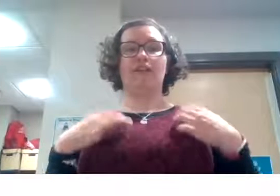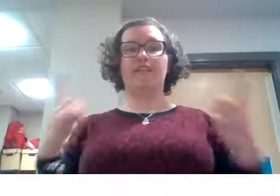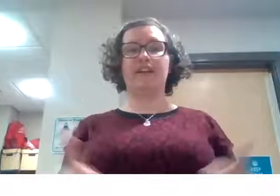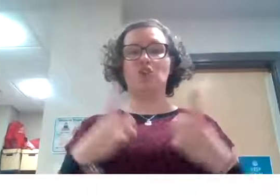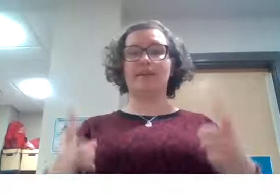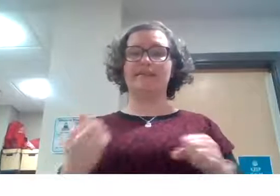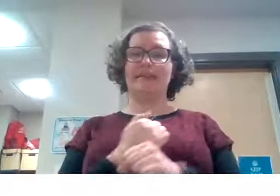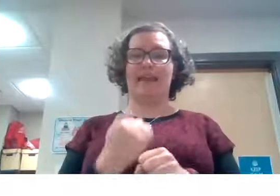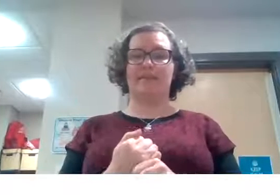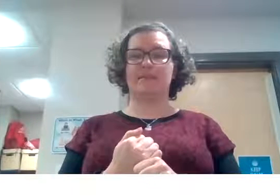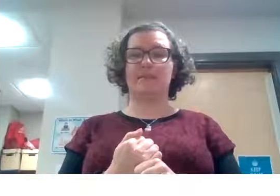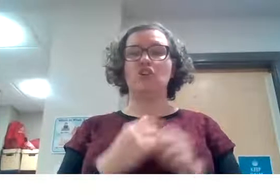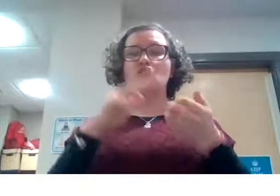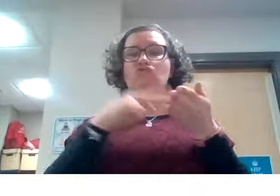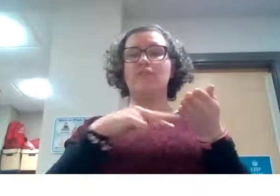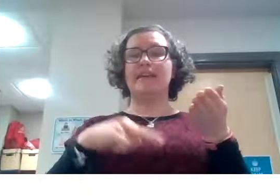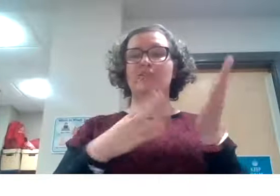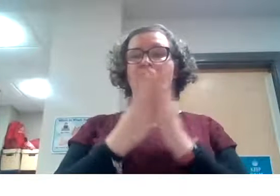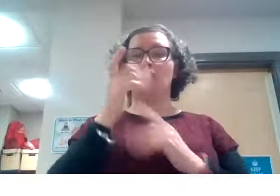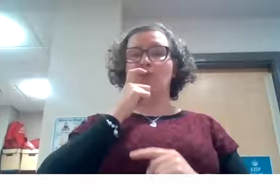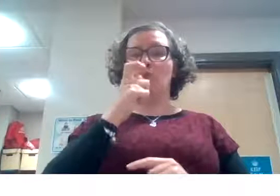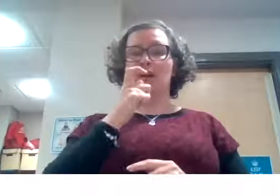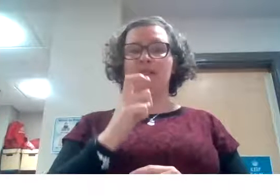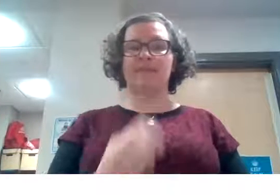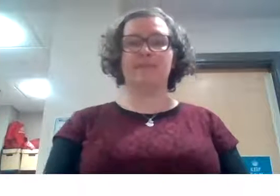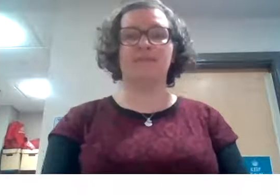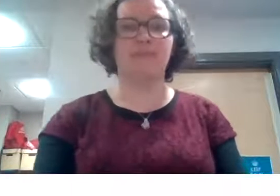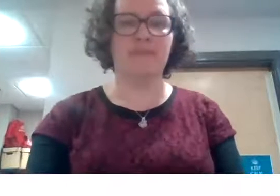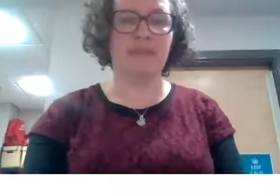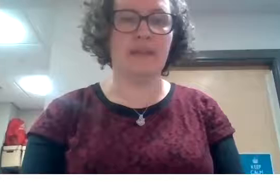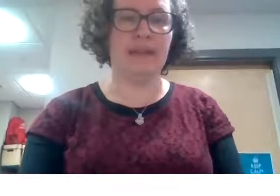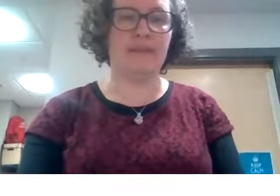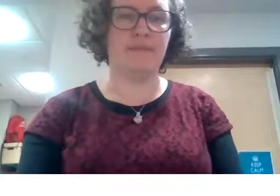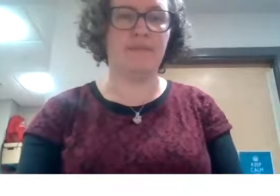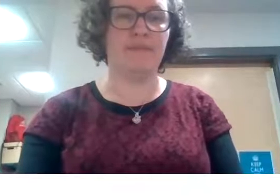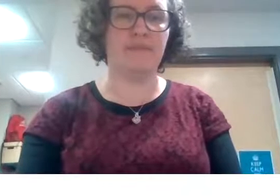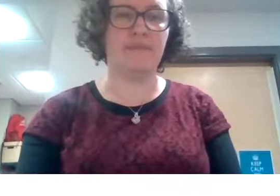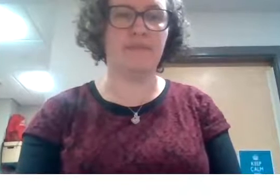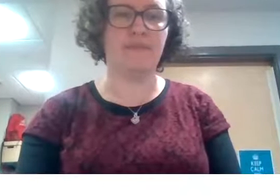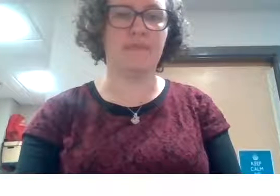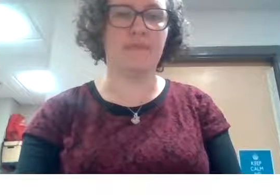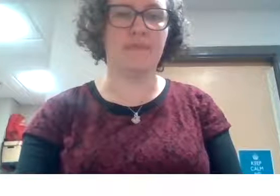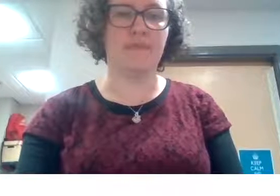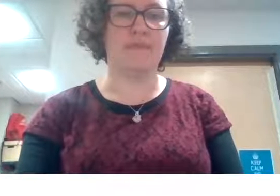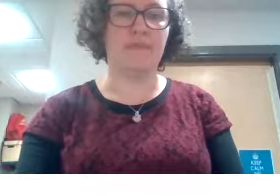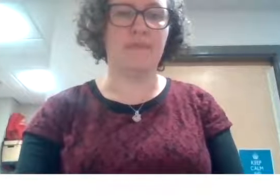called Terrific Toys and Games. Read through the words here